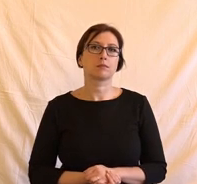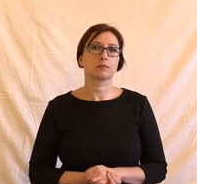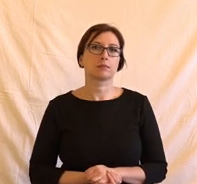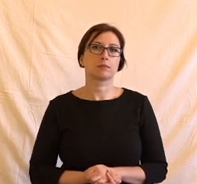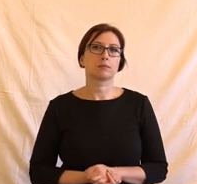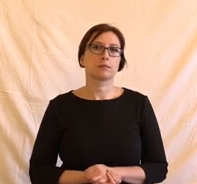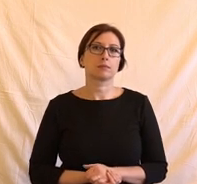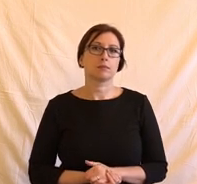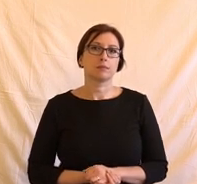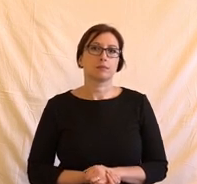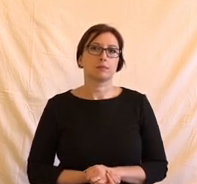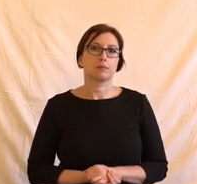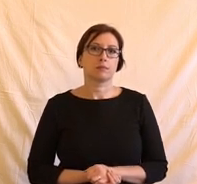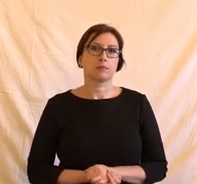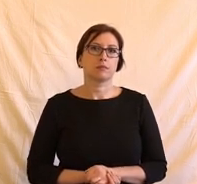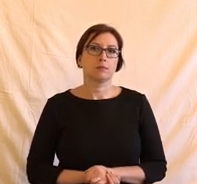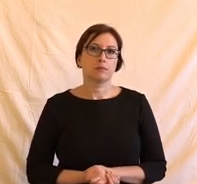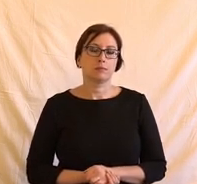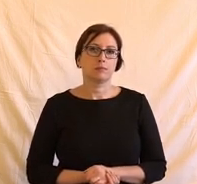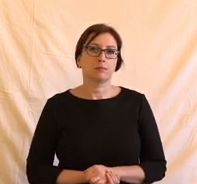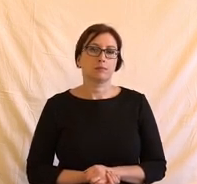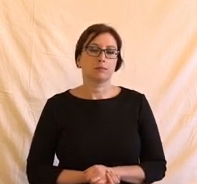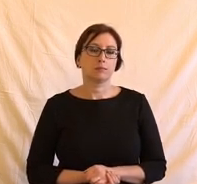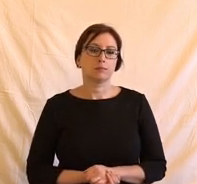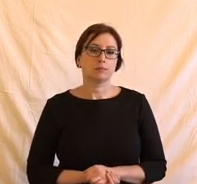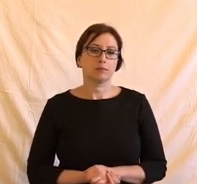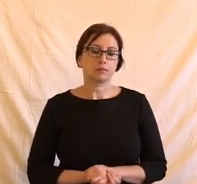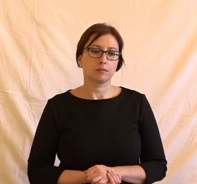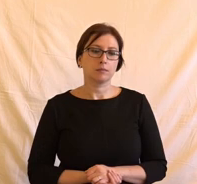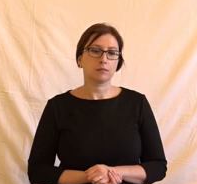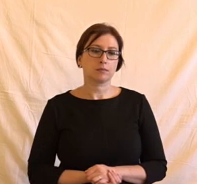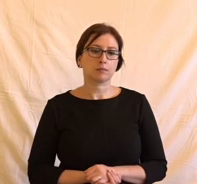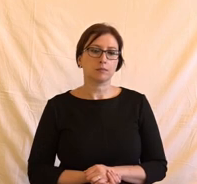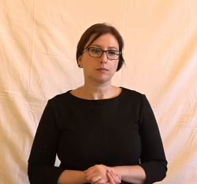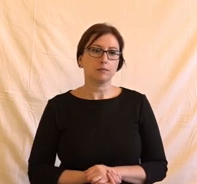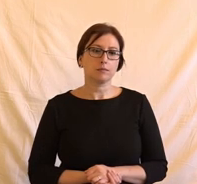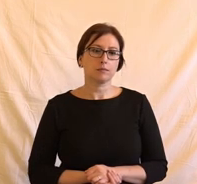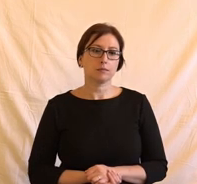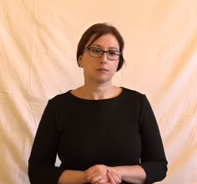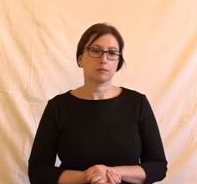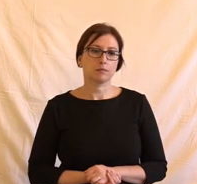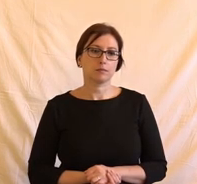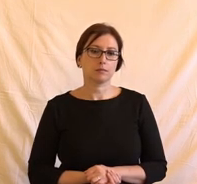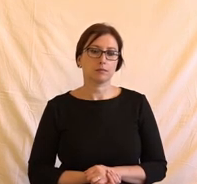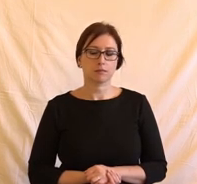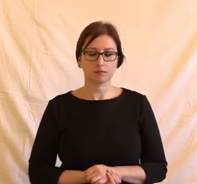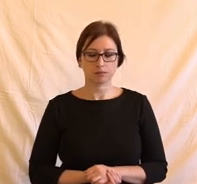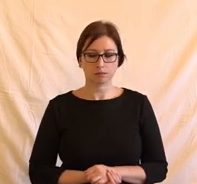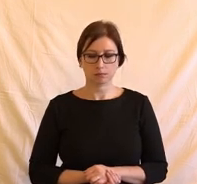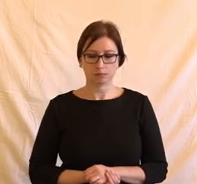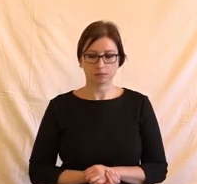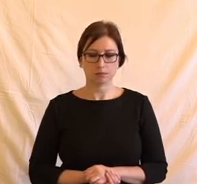have to deal with this entity. So Now itself really want to